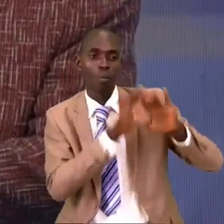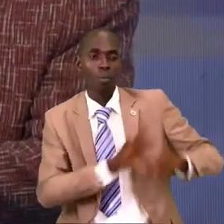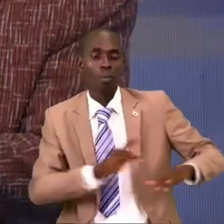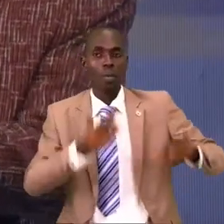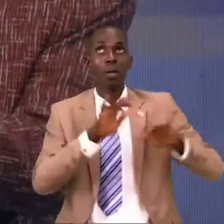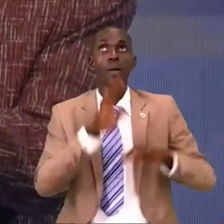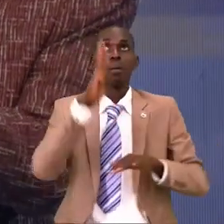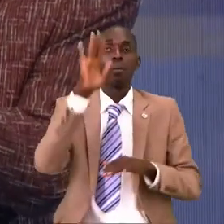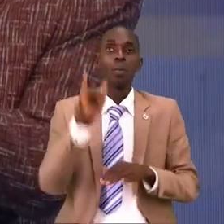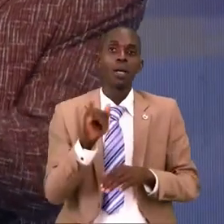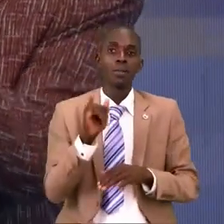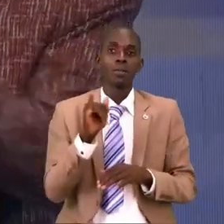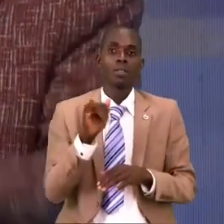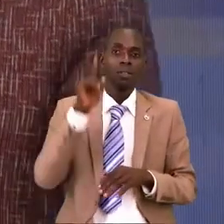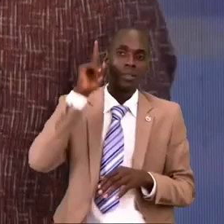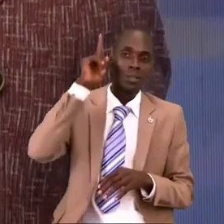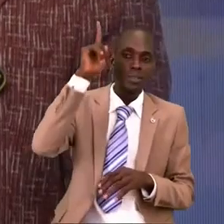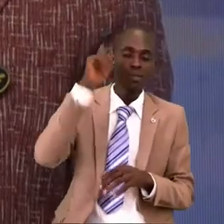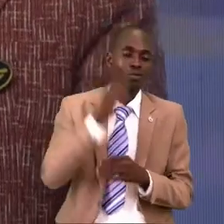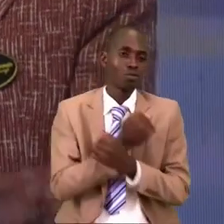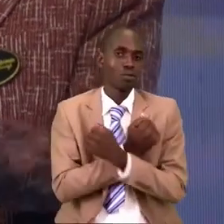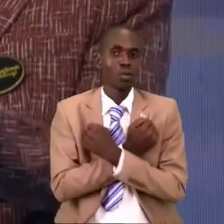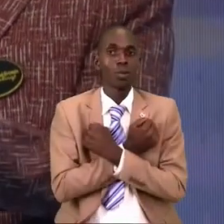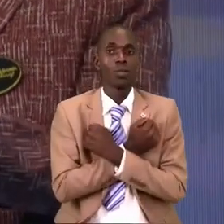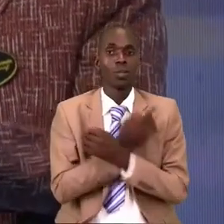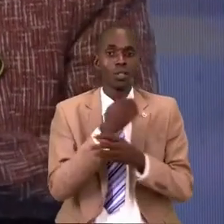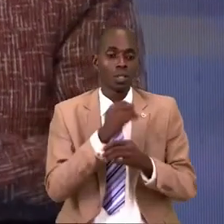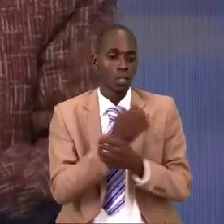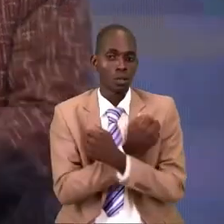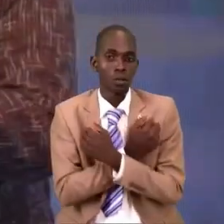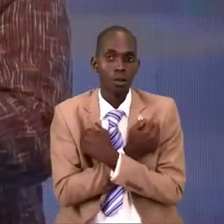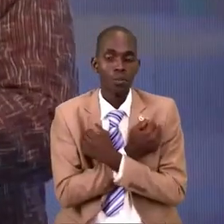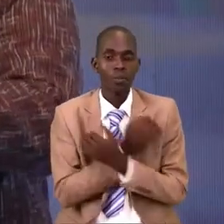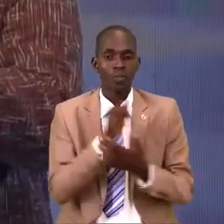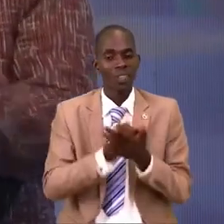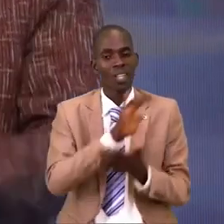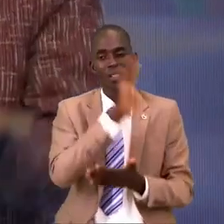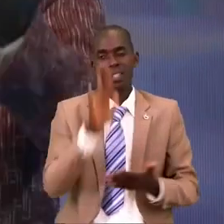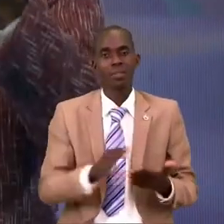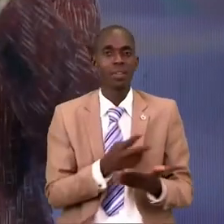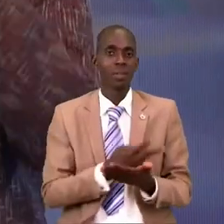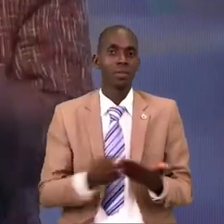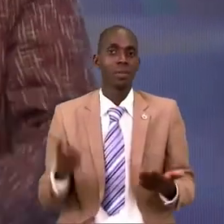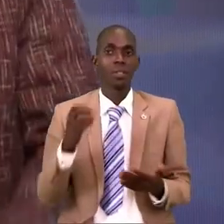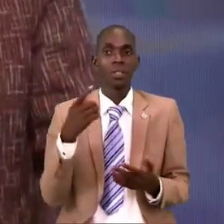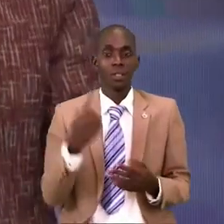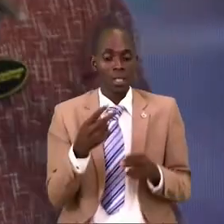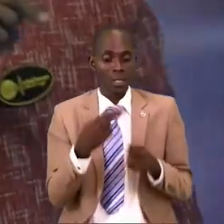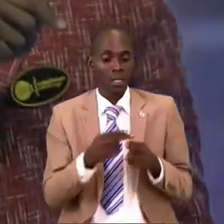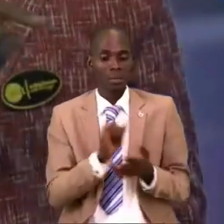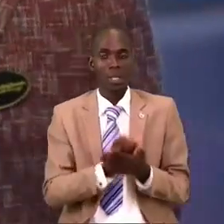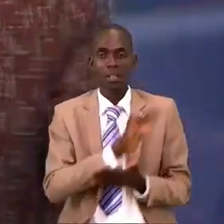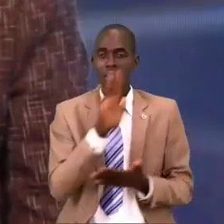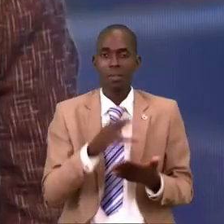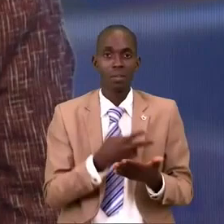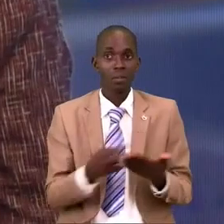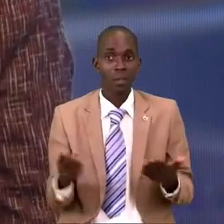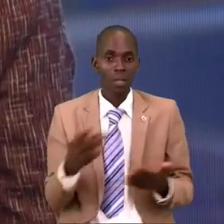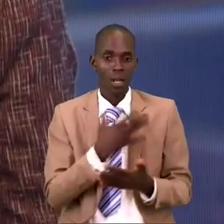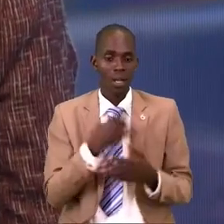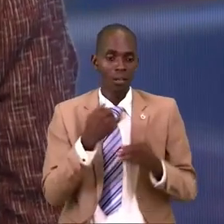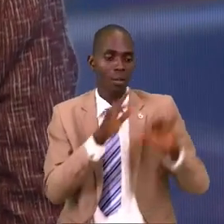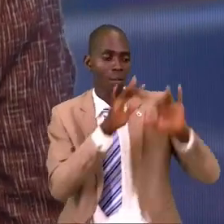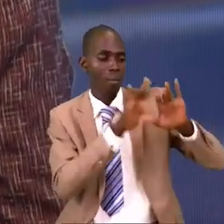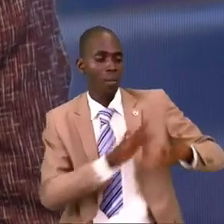that never fails. And the mercy, the compassion that never fails. The